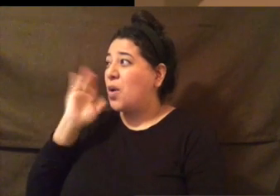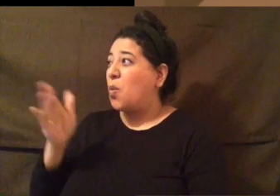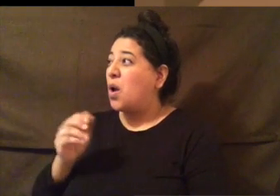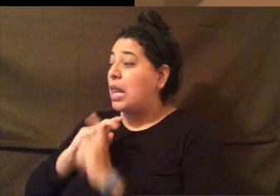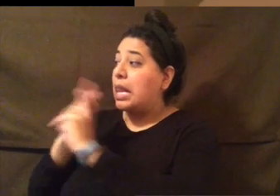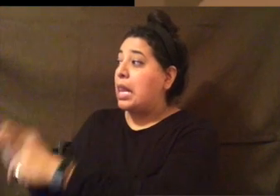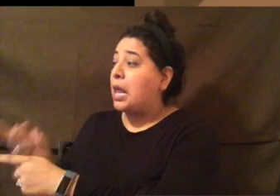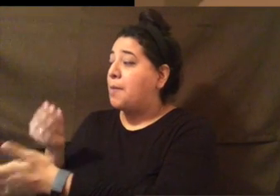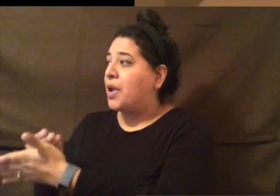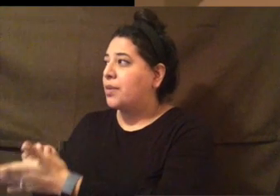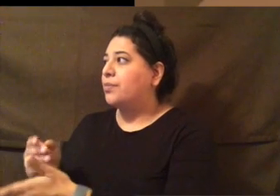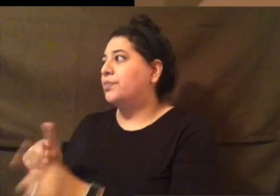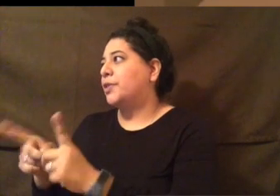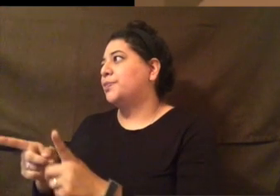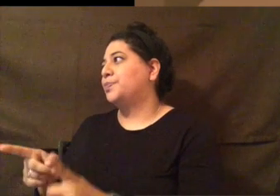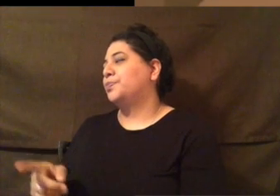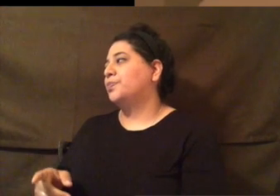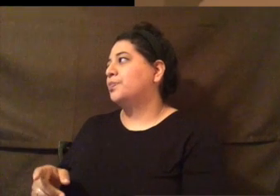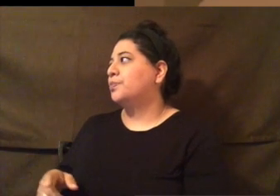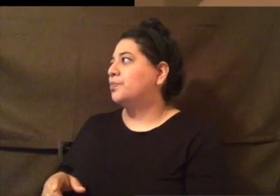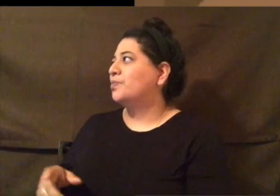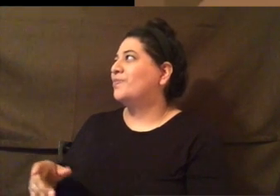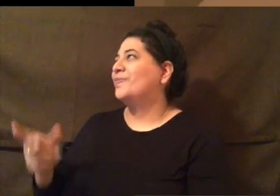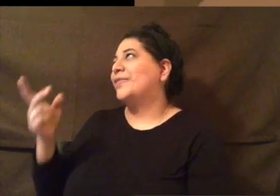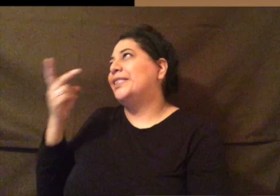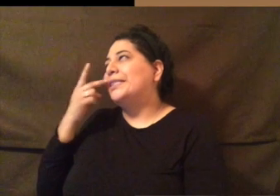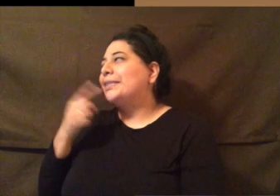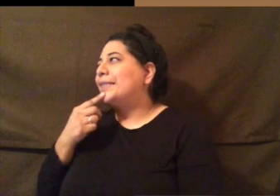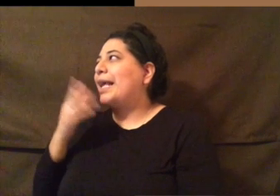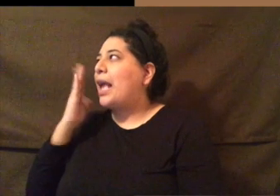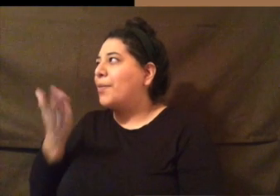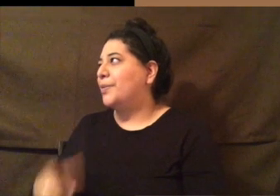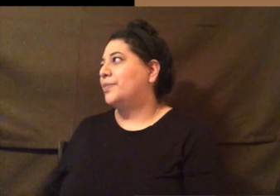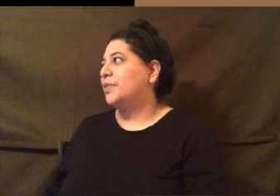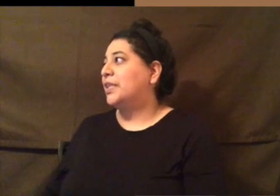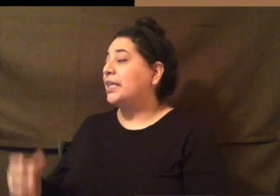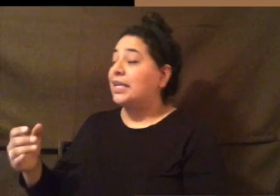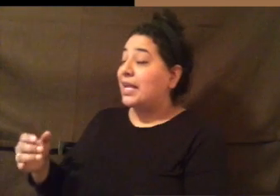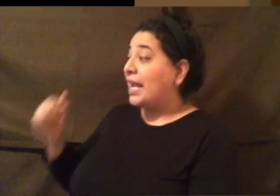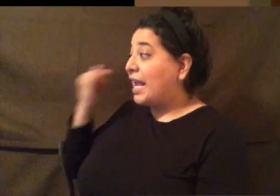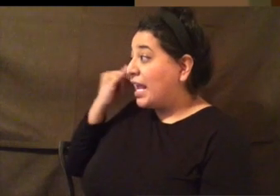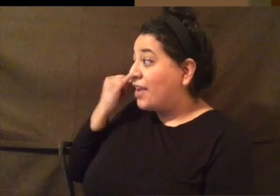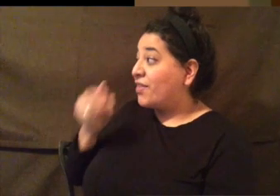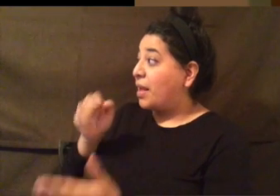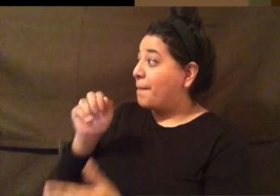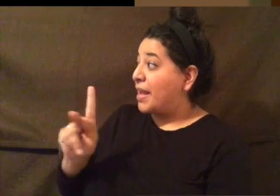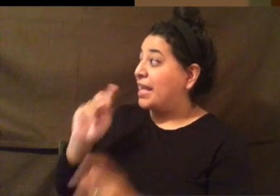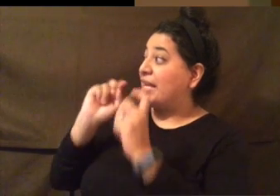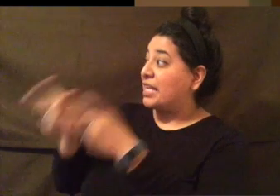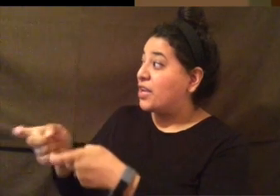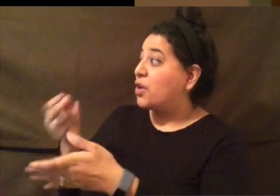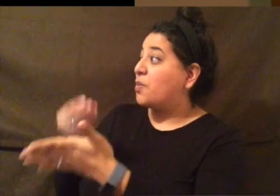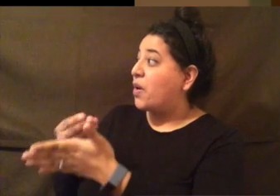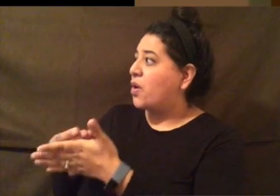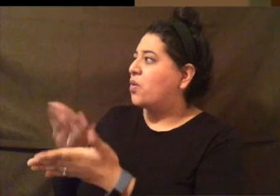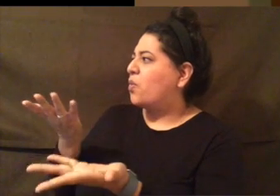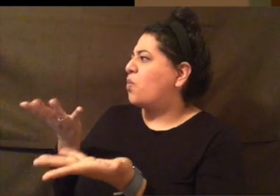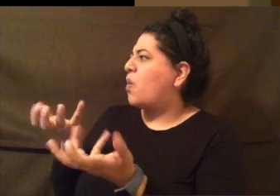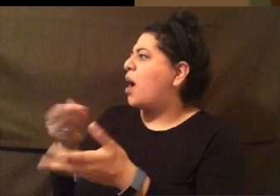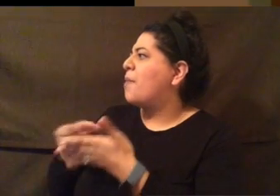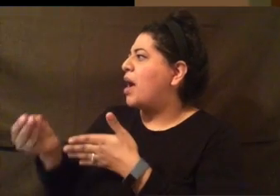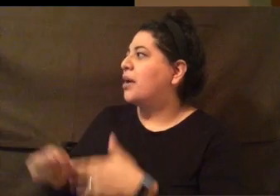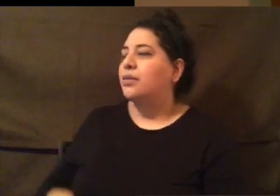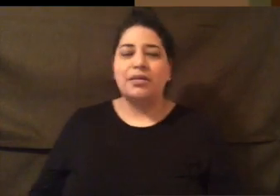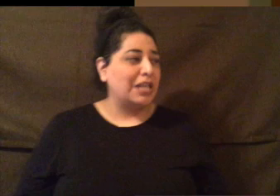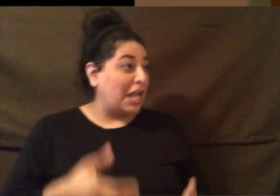Interesting. So, what's something that you would like to buy? The latest video game, of course. Before you even get the money,